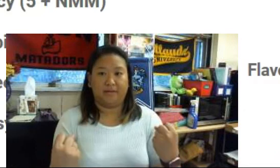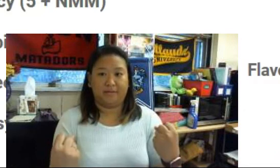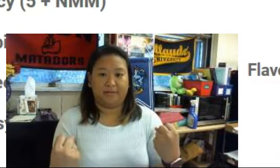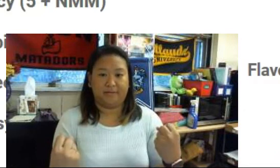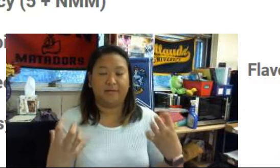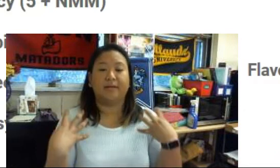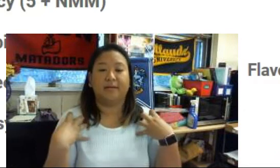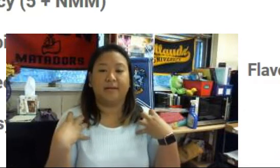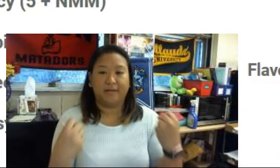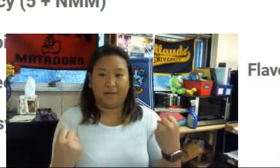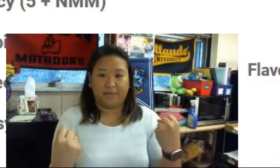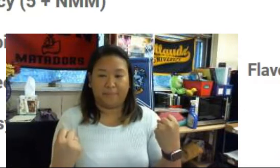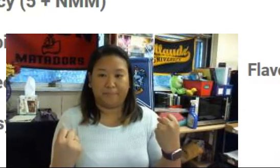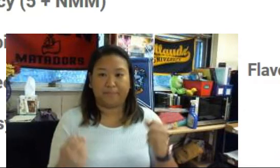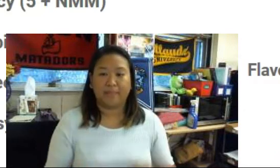Healthy.